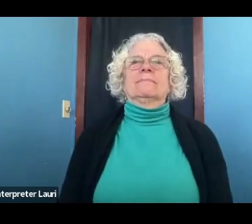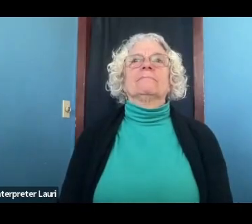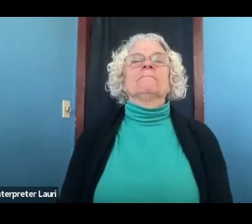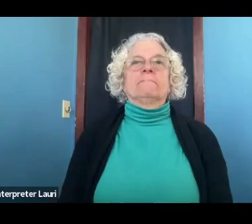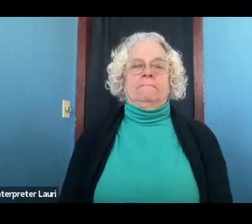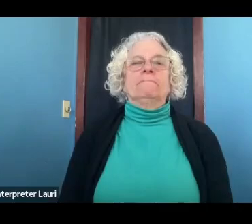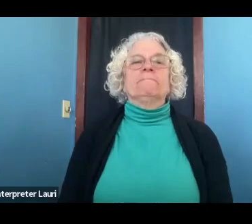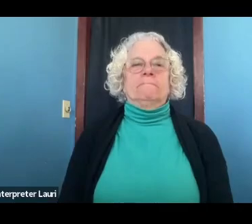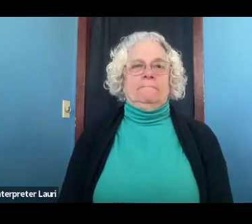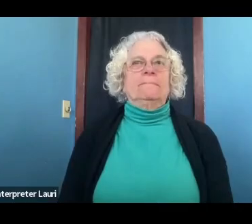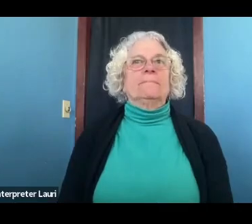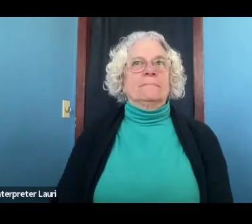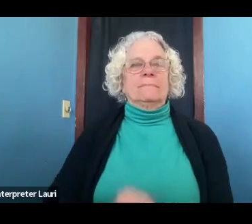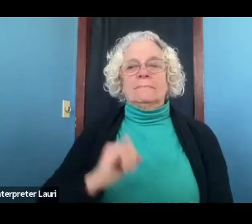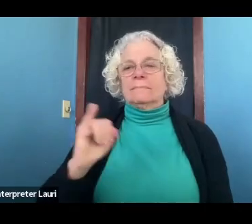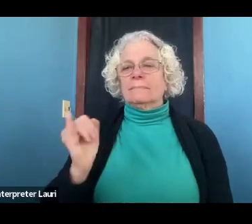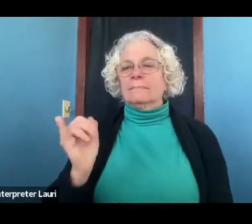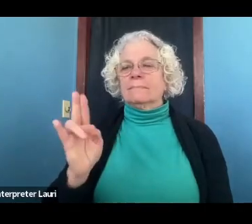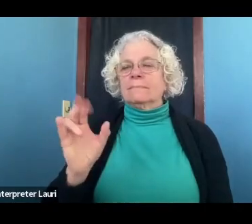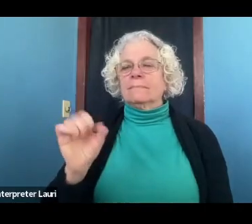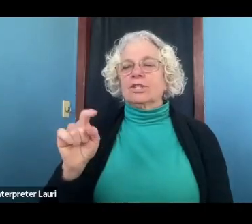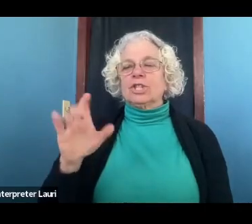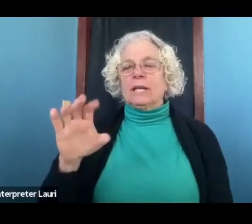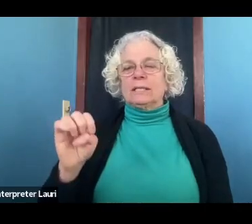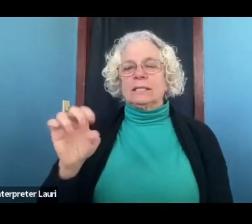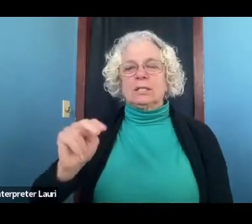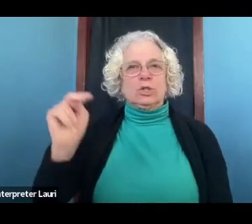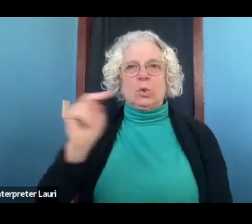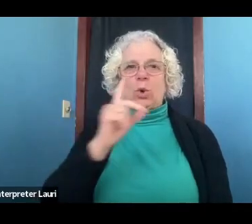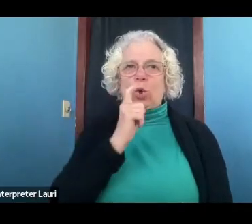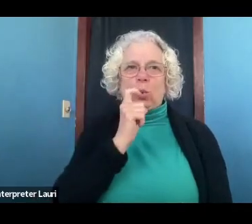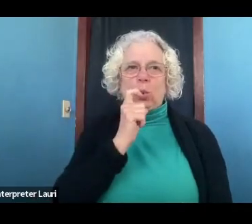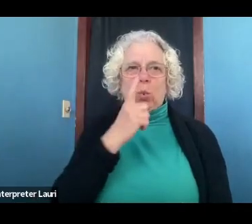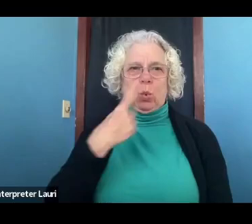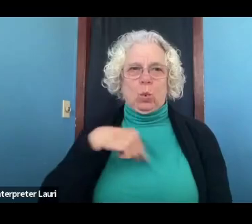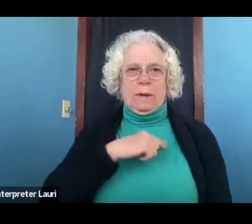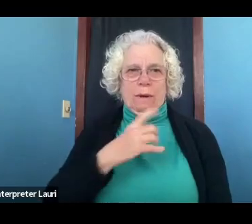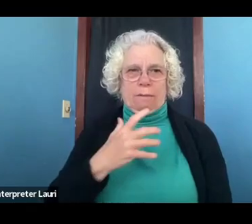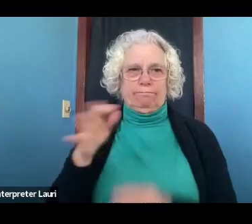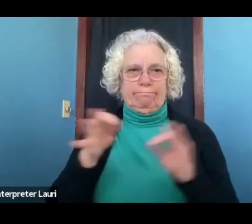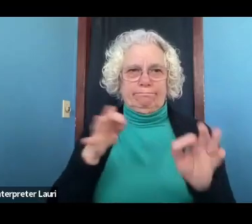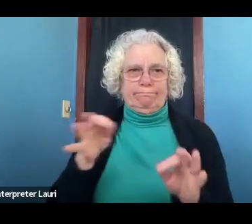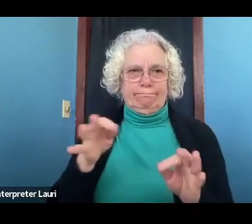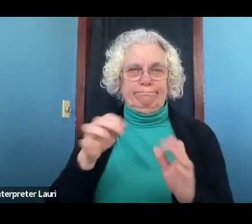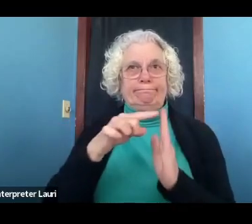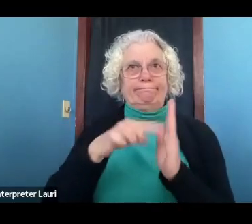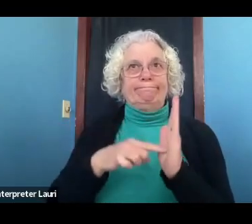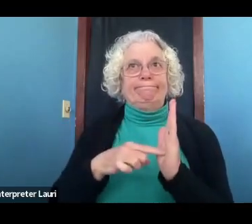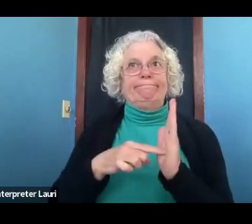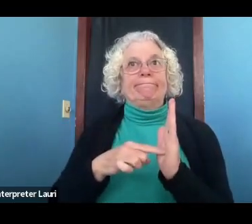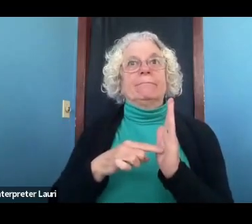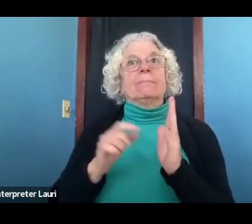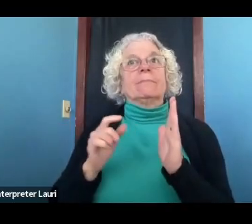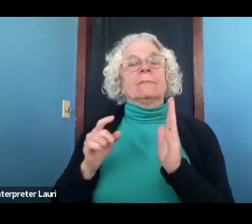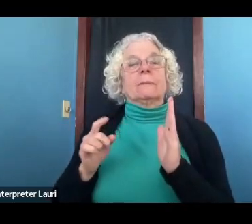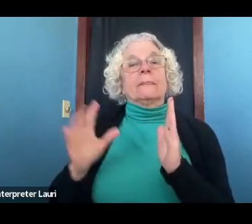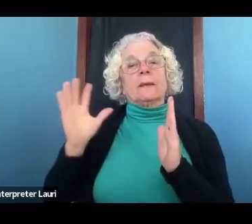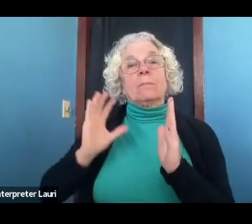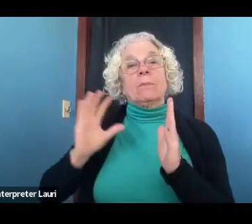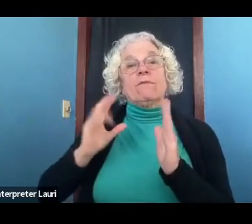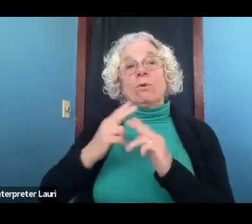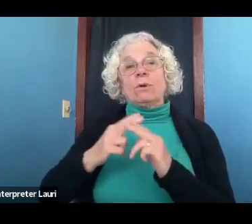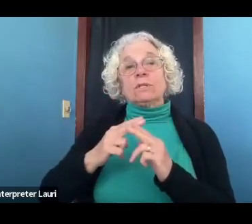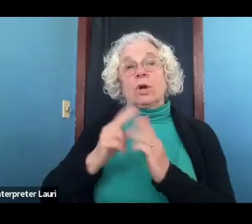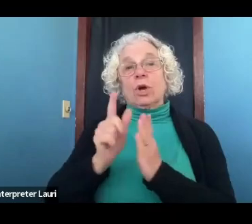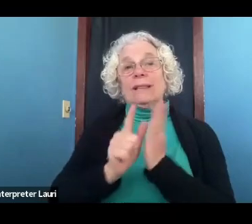So a little bit about us before we jump into the topic of today. We're Justice North, used to be called